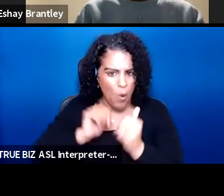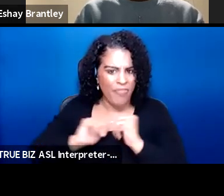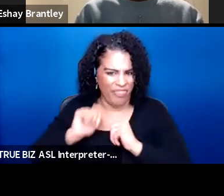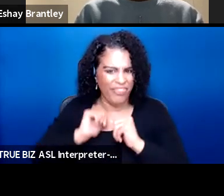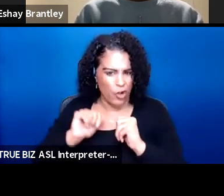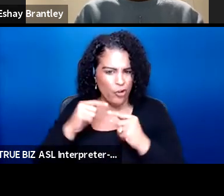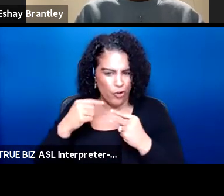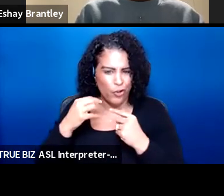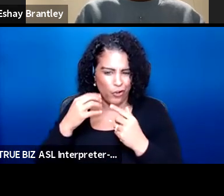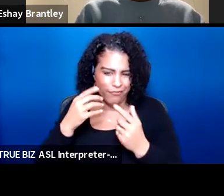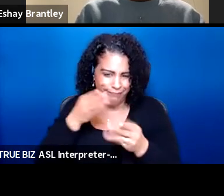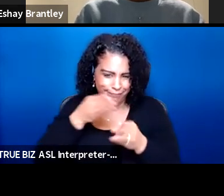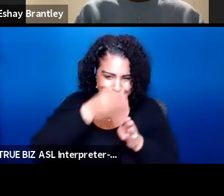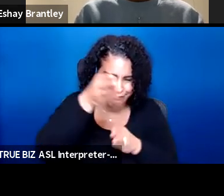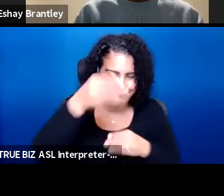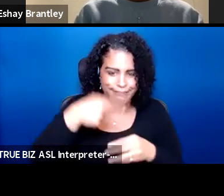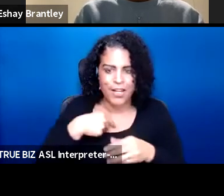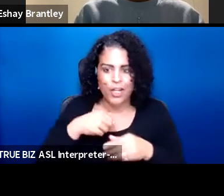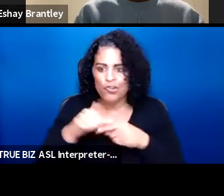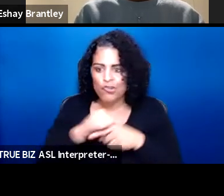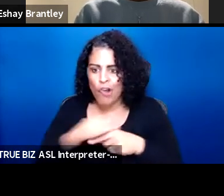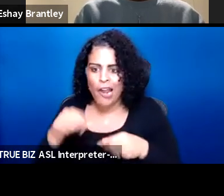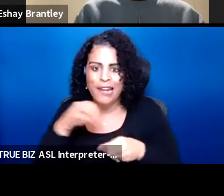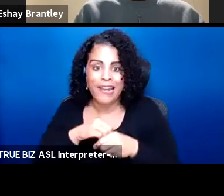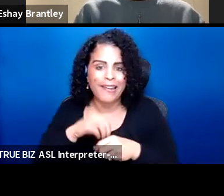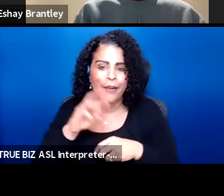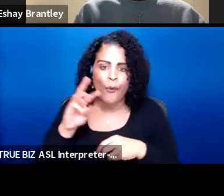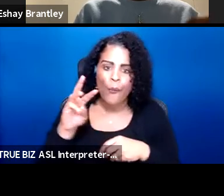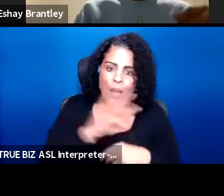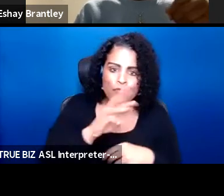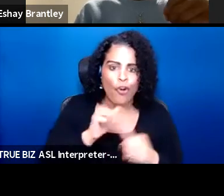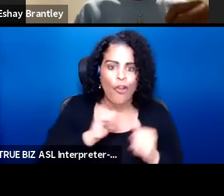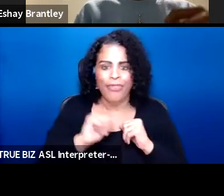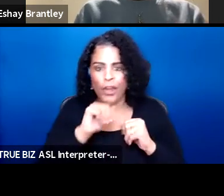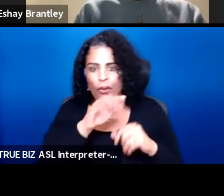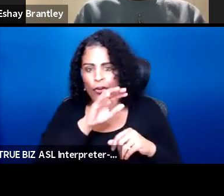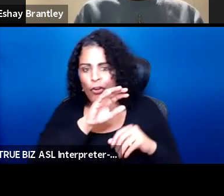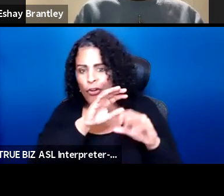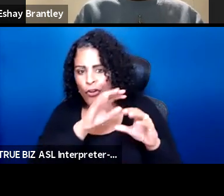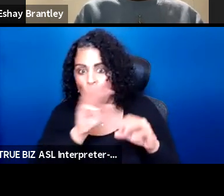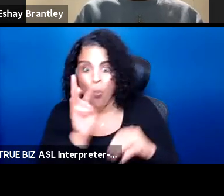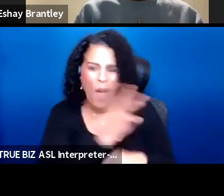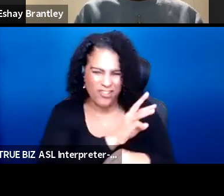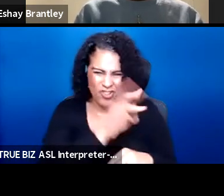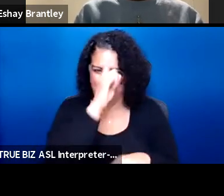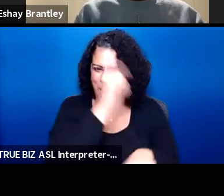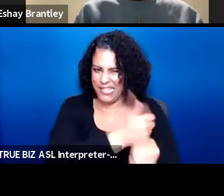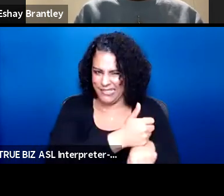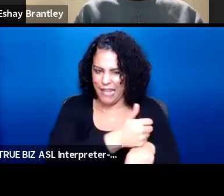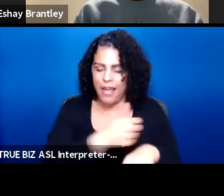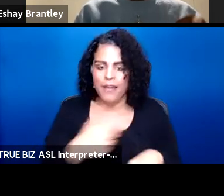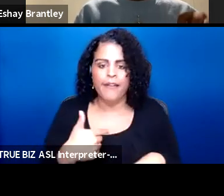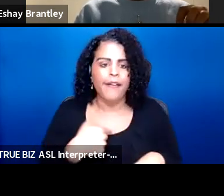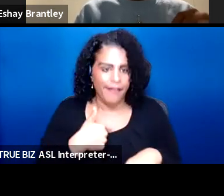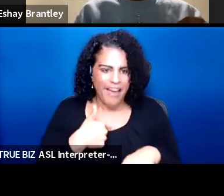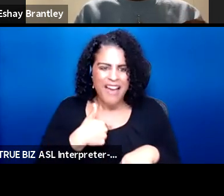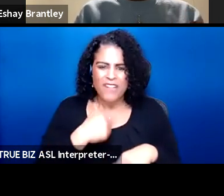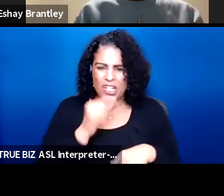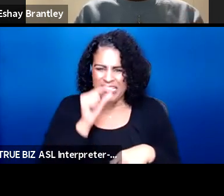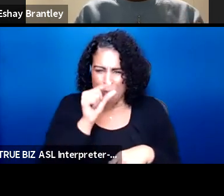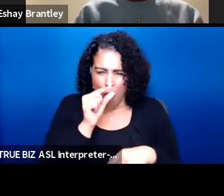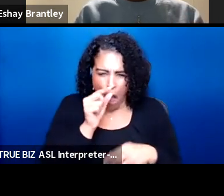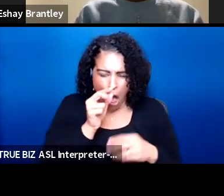was, you know, trained in, you know, Western theater, Western European theater mindset. You know, I had very small